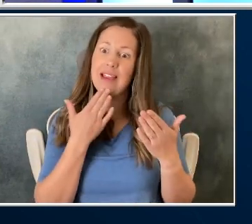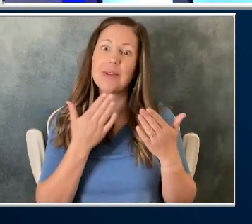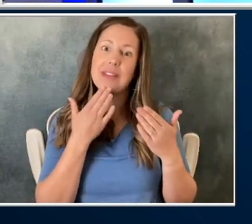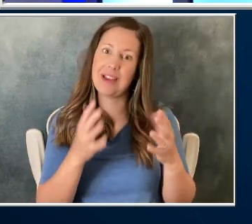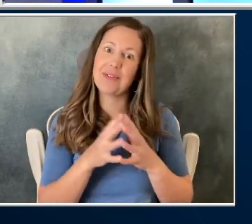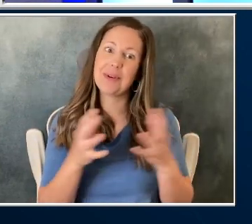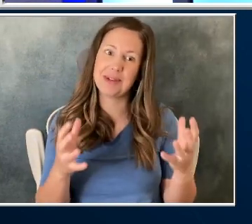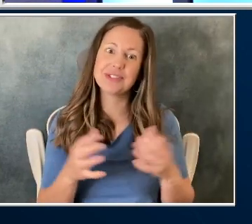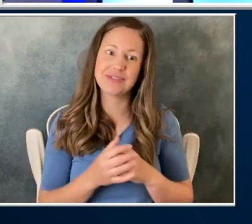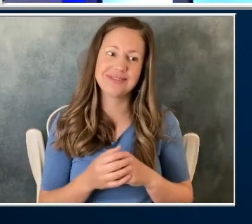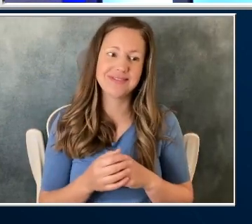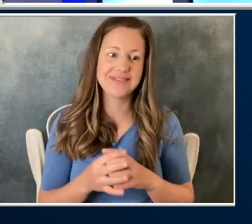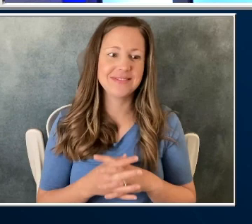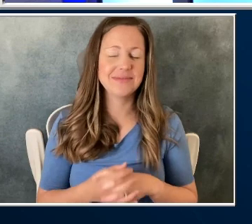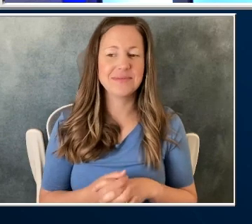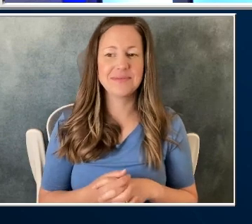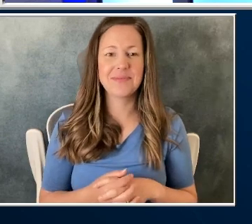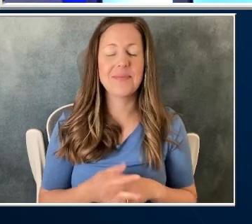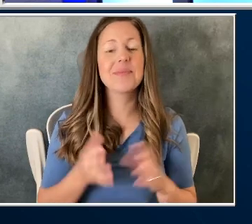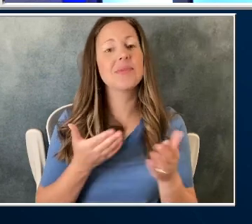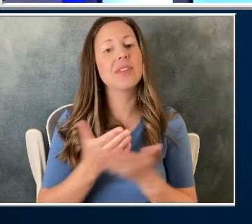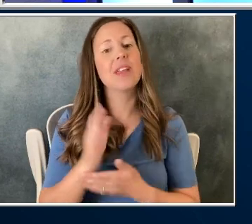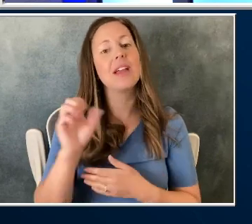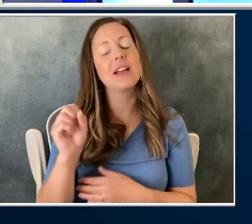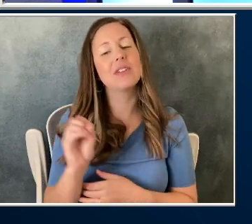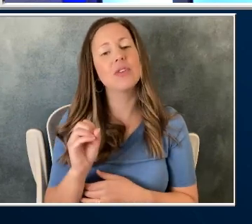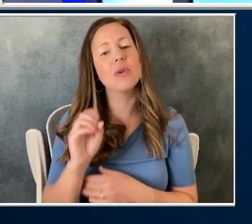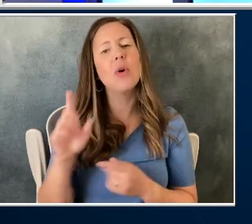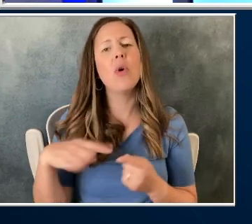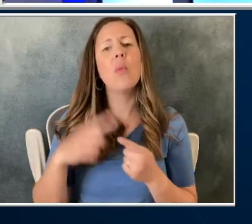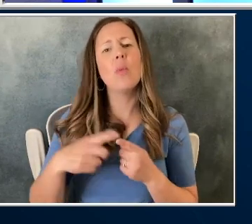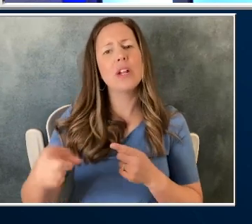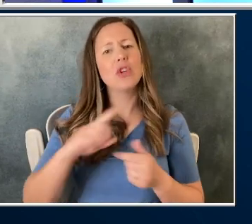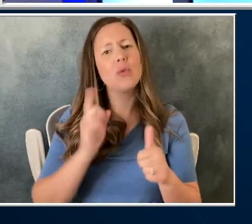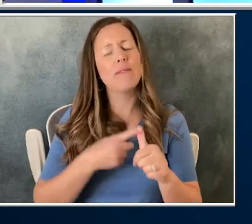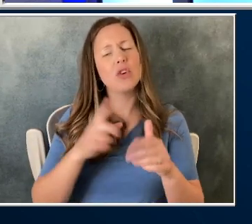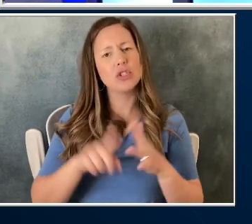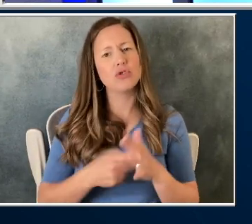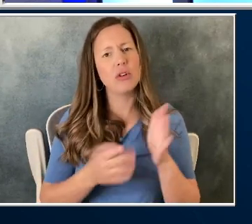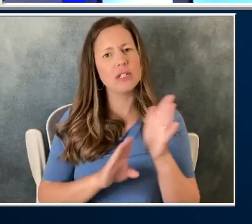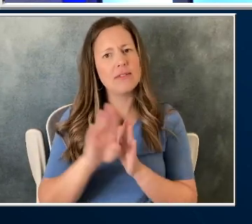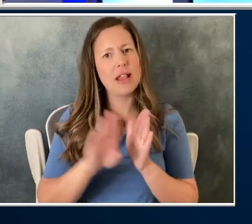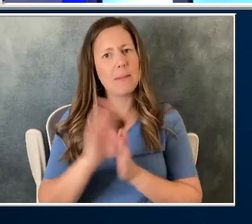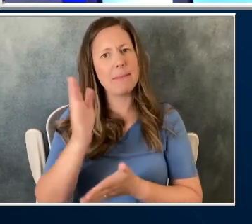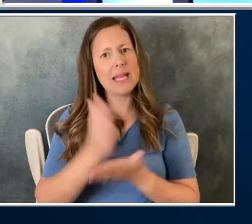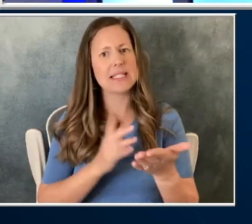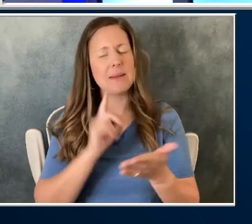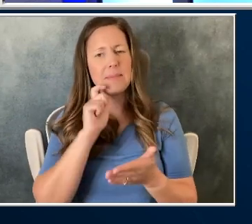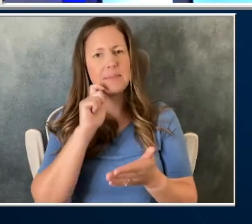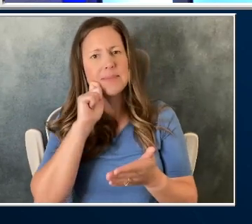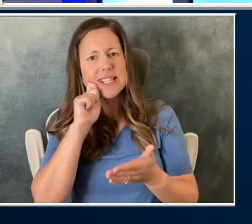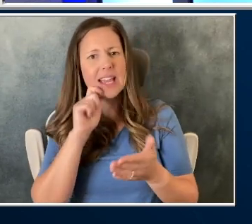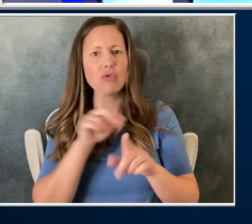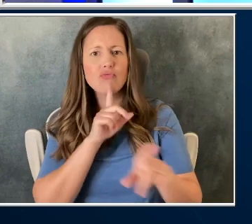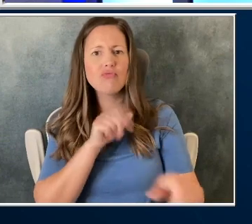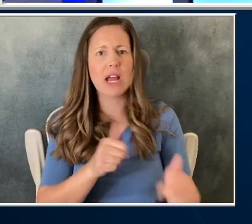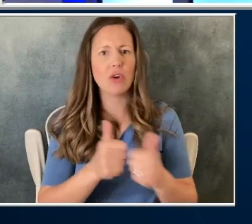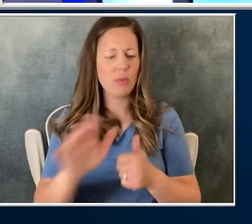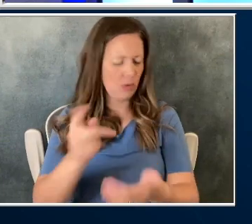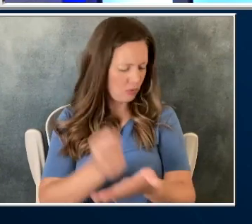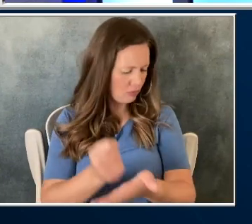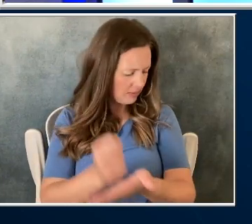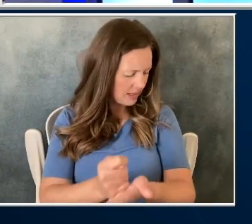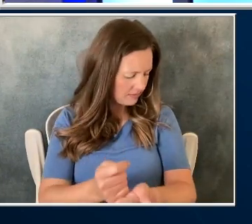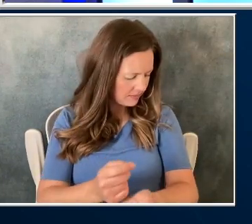much. All right. So, when did you first start developing some significant skin reactions as part of your treatment?